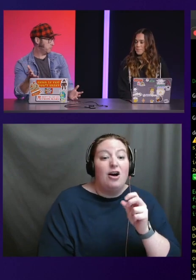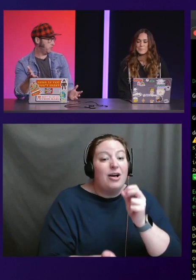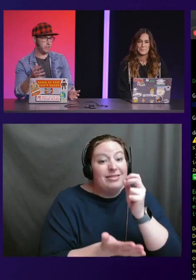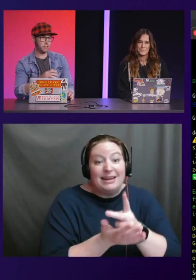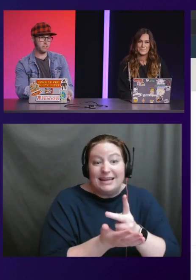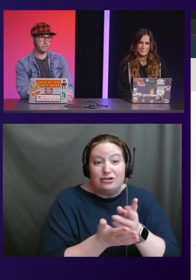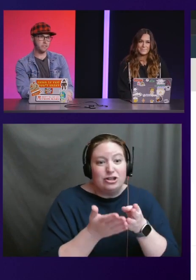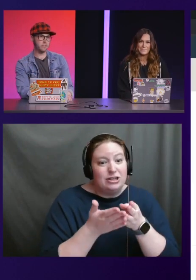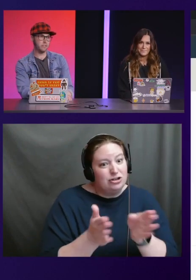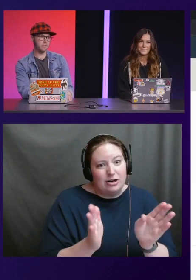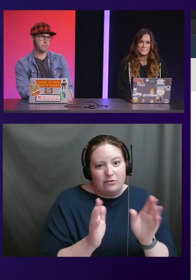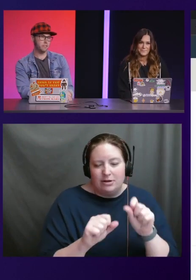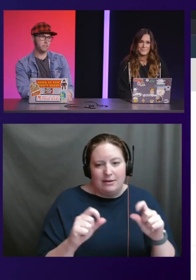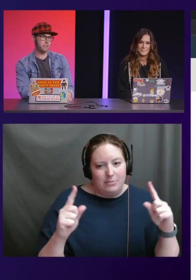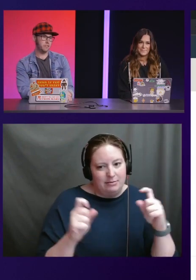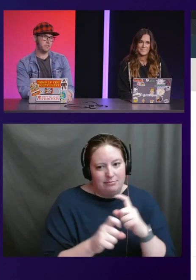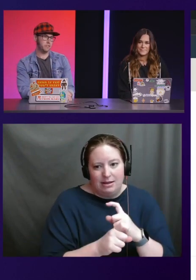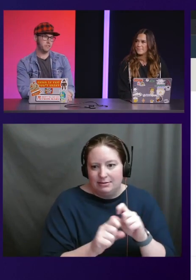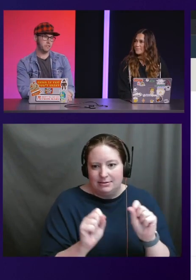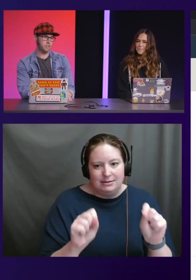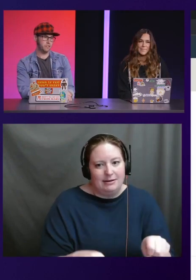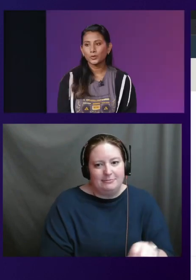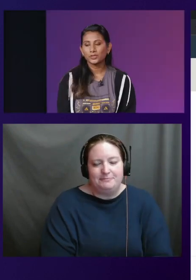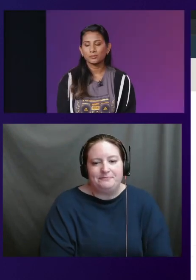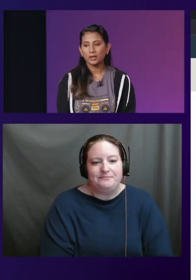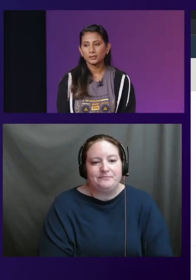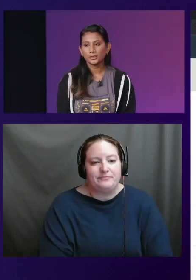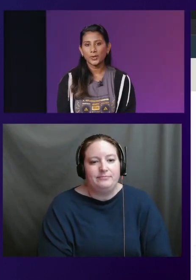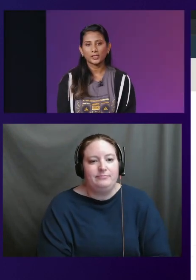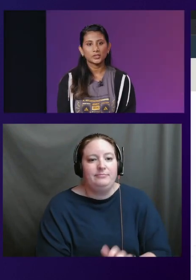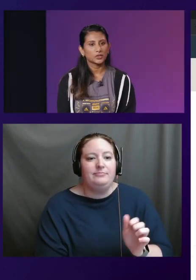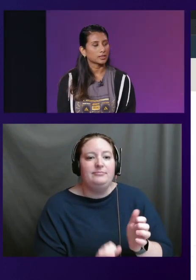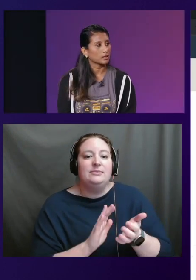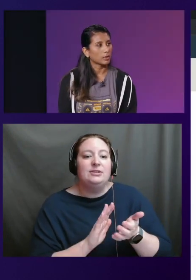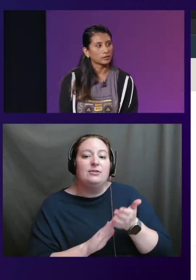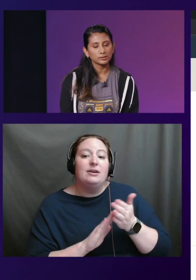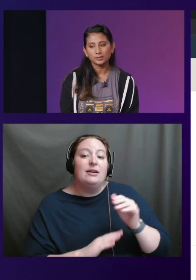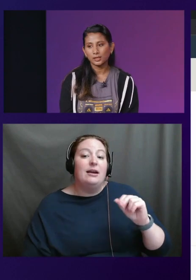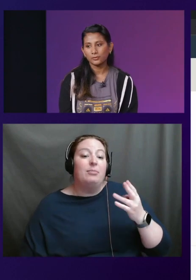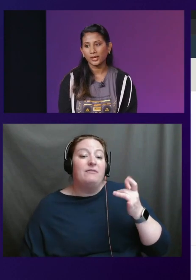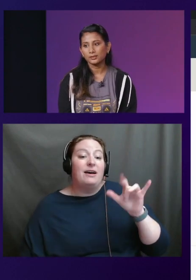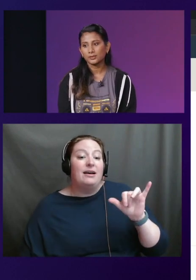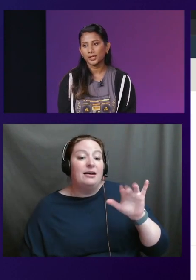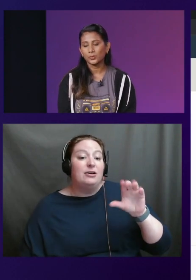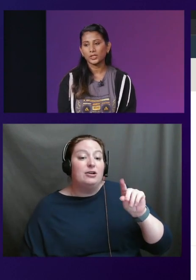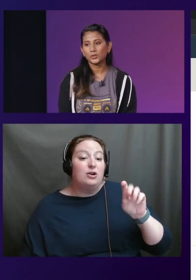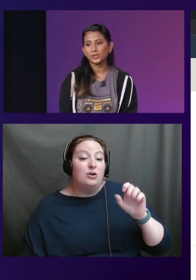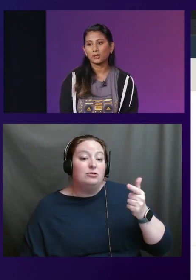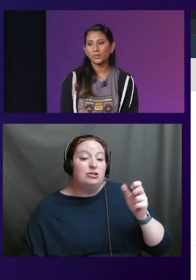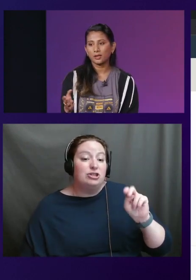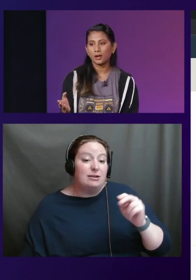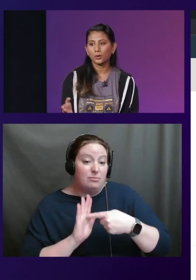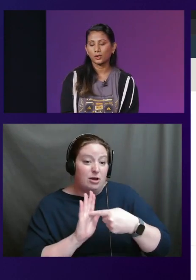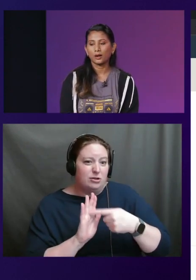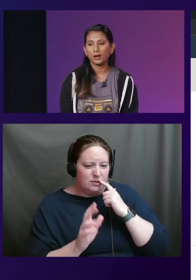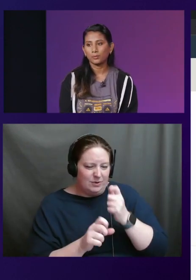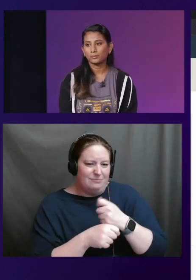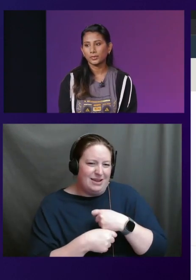very complex. So we're running Amplify CodeGen models to actually create our models files so that we can use them